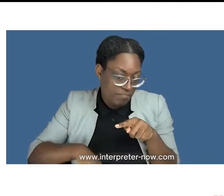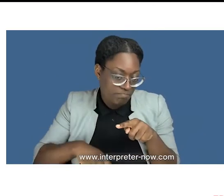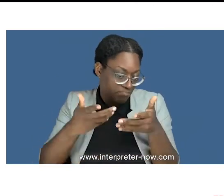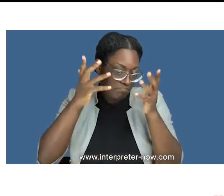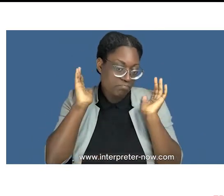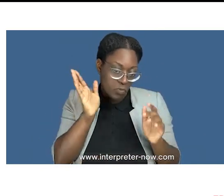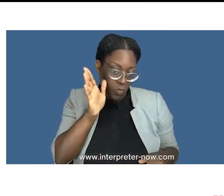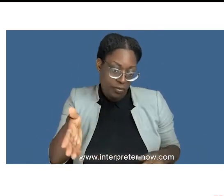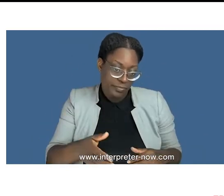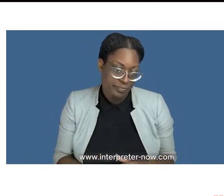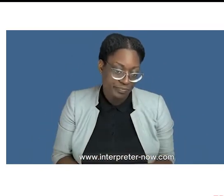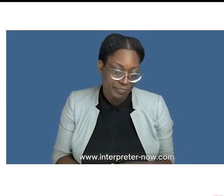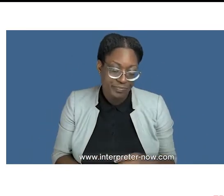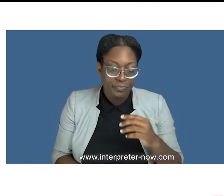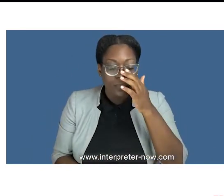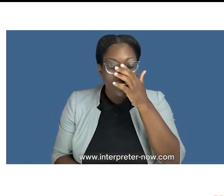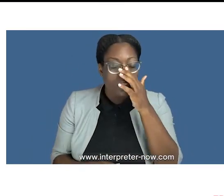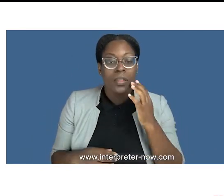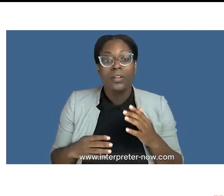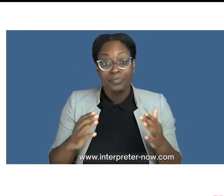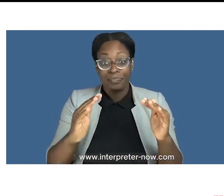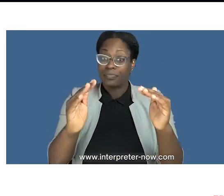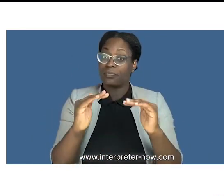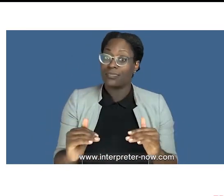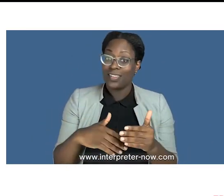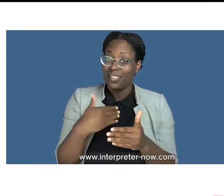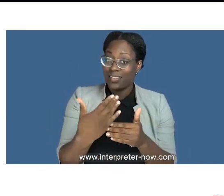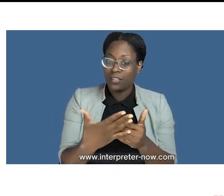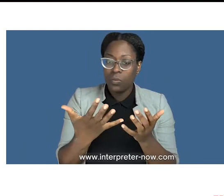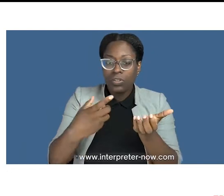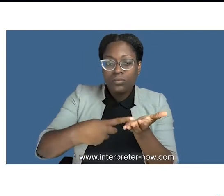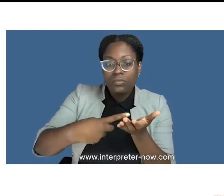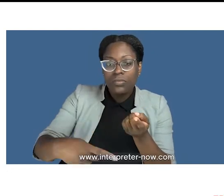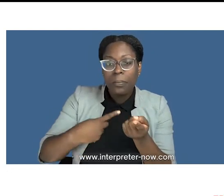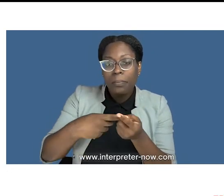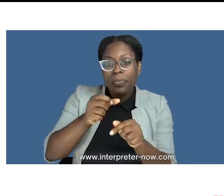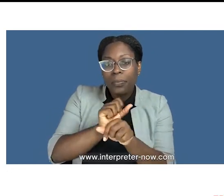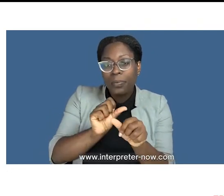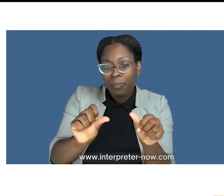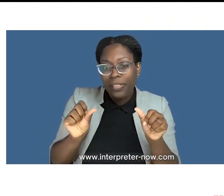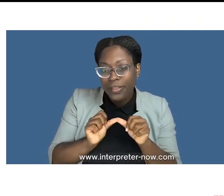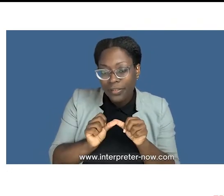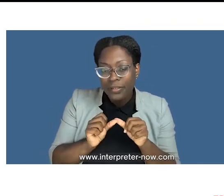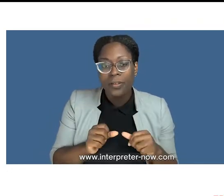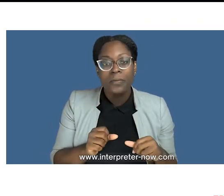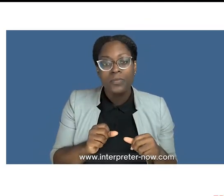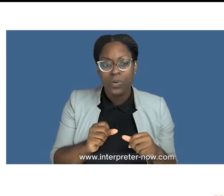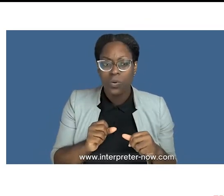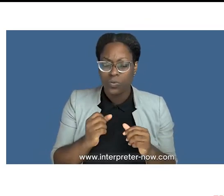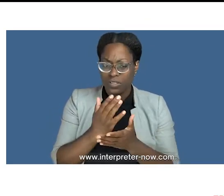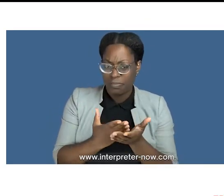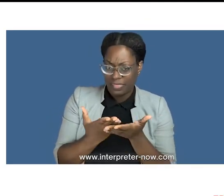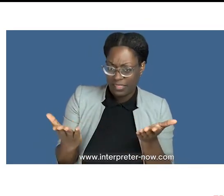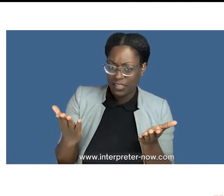The next question, I want to tie it to early stage startups, so more at the workplace.